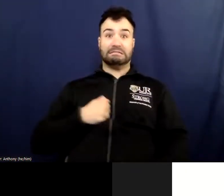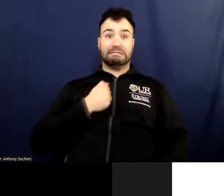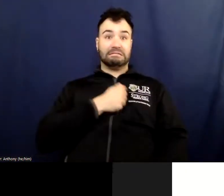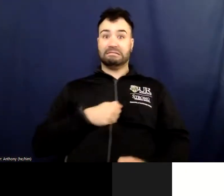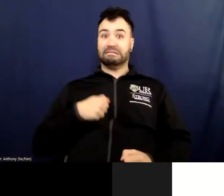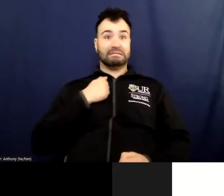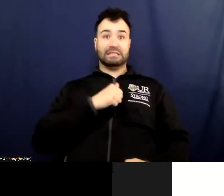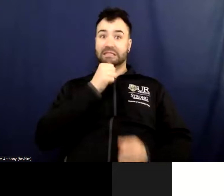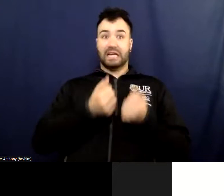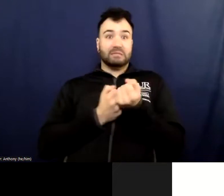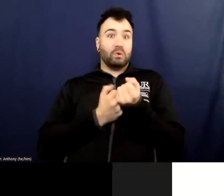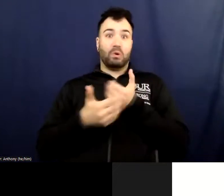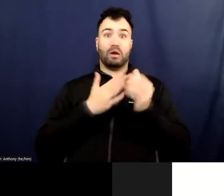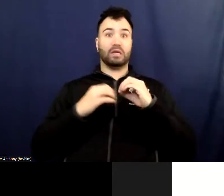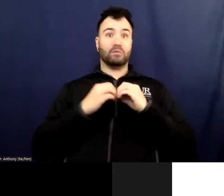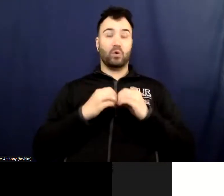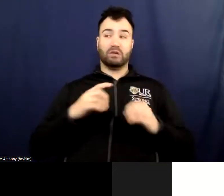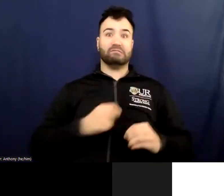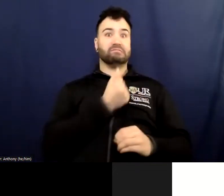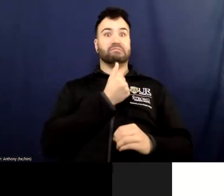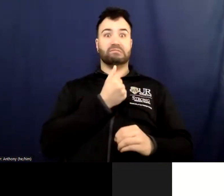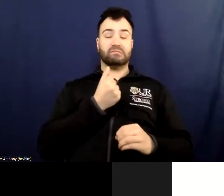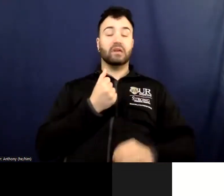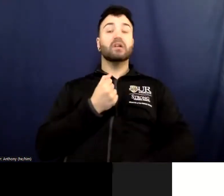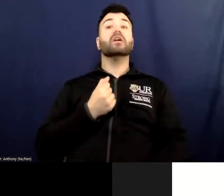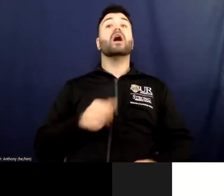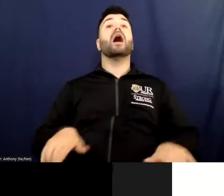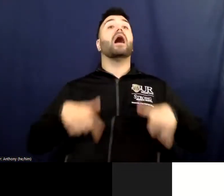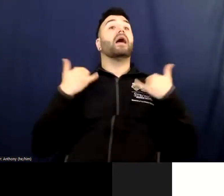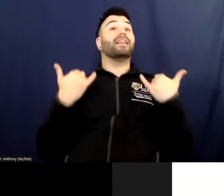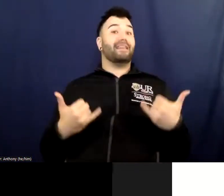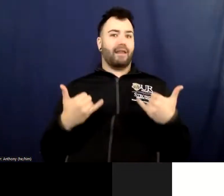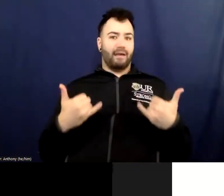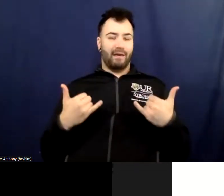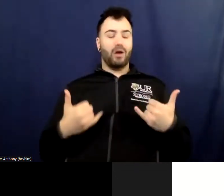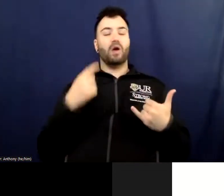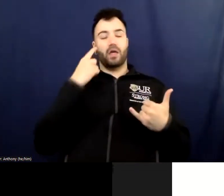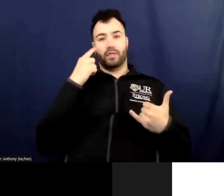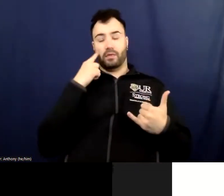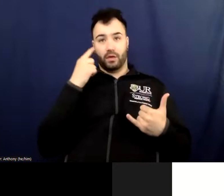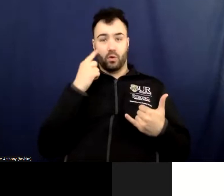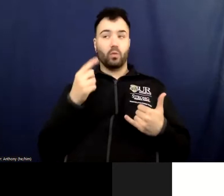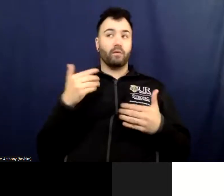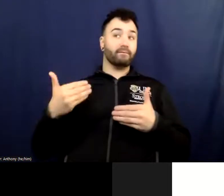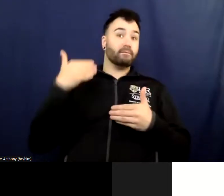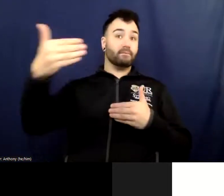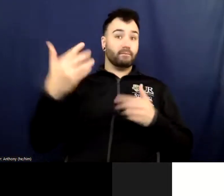that. So I think that what we're going to be seeing here is